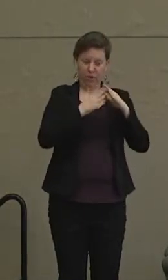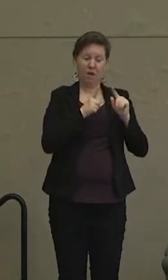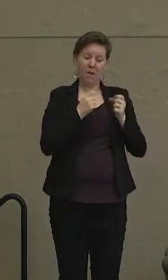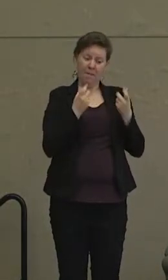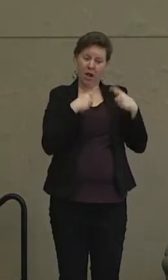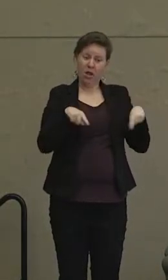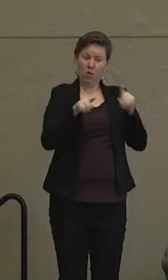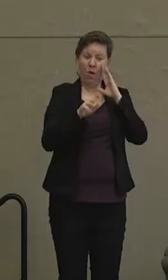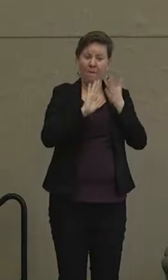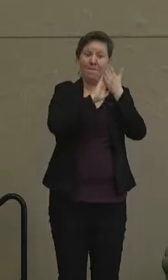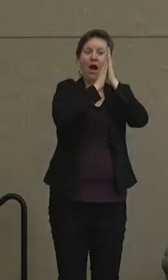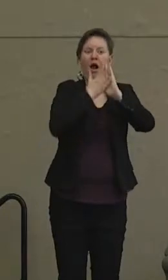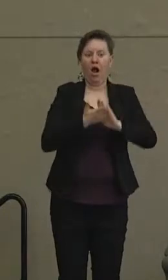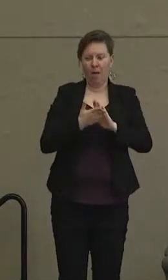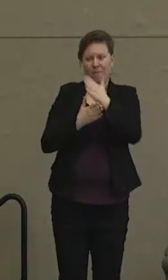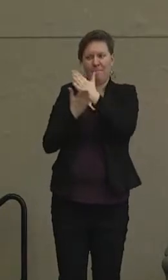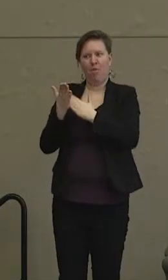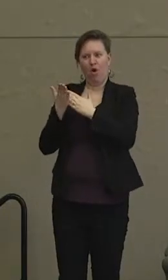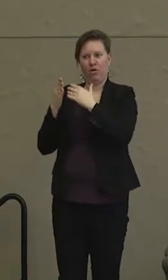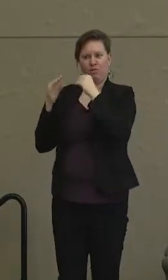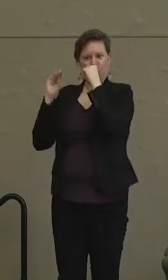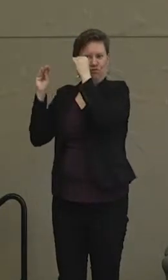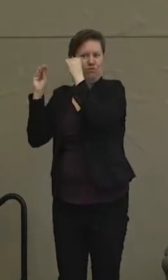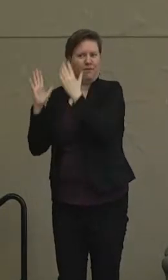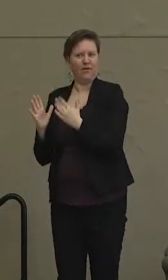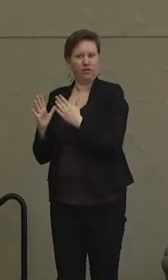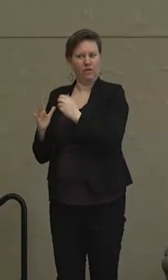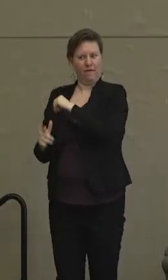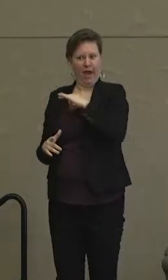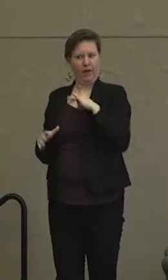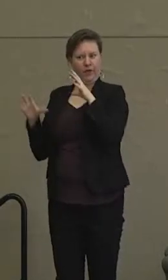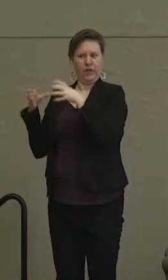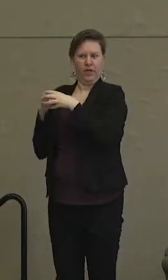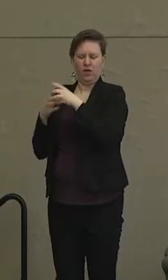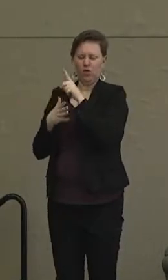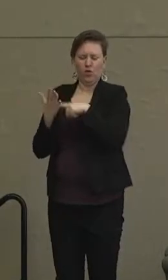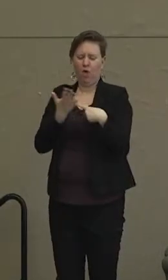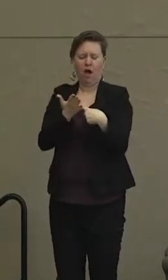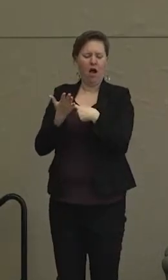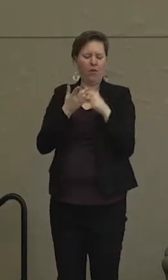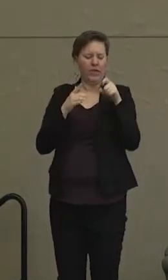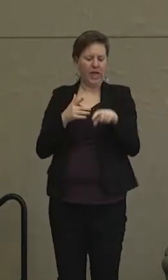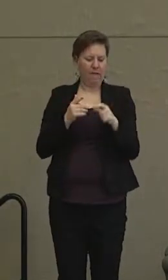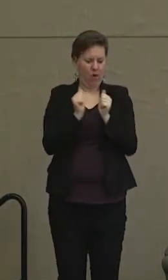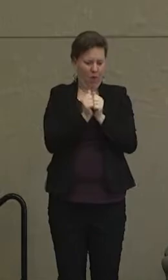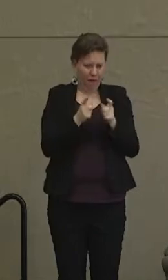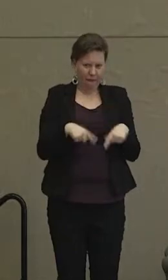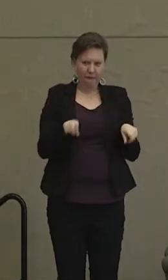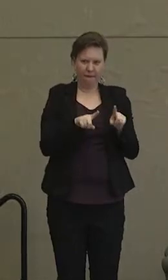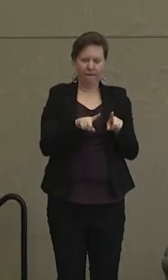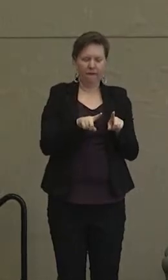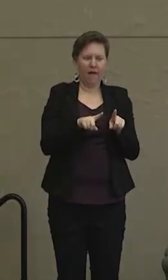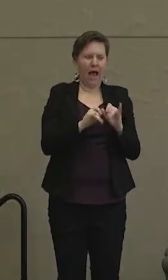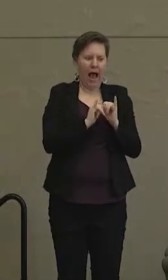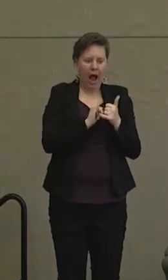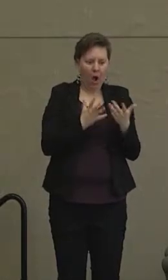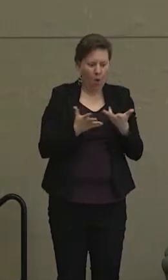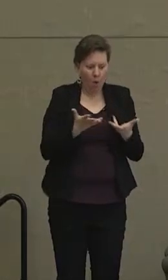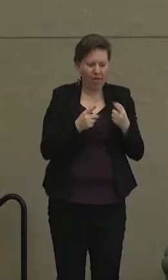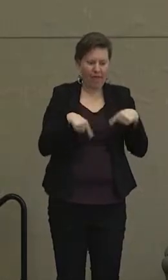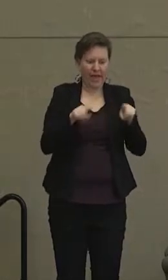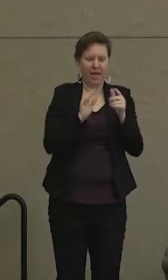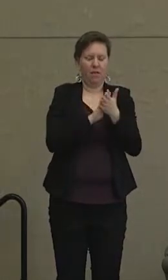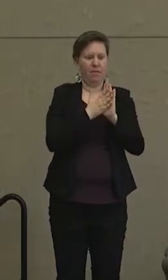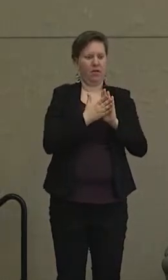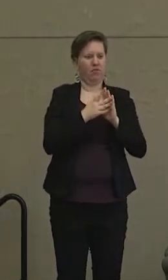will go on to become part of the professorate. And so what are the conversations that we need to be having about how they can be